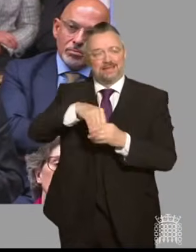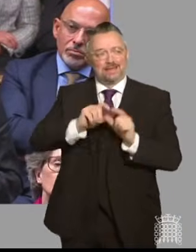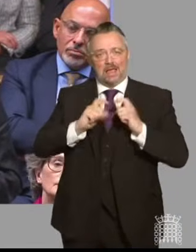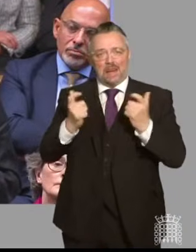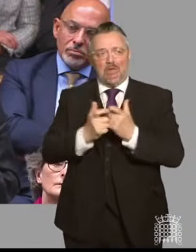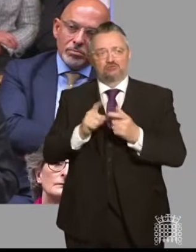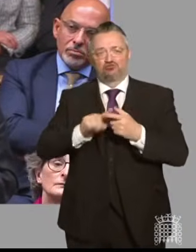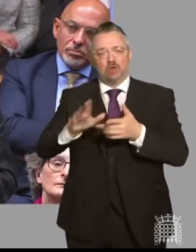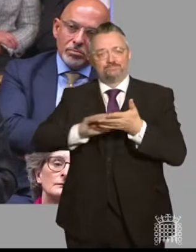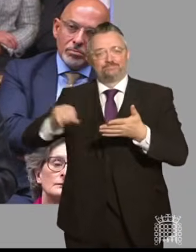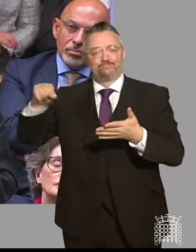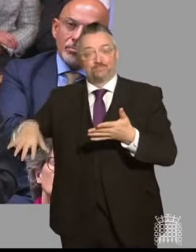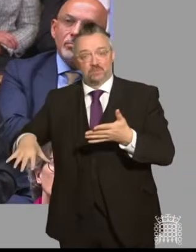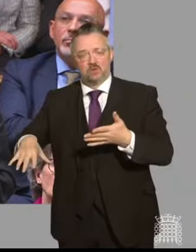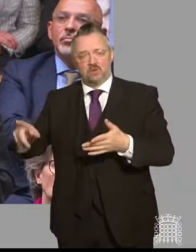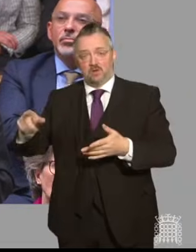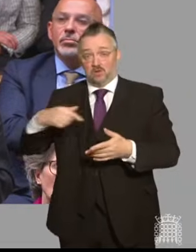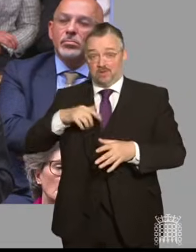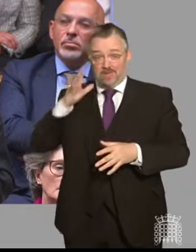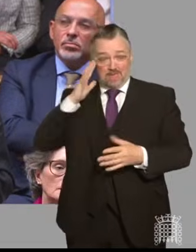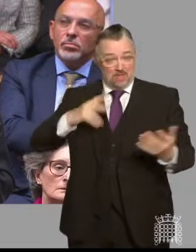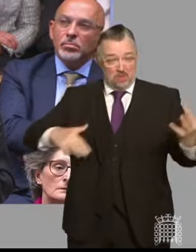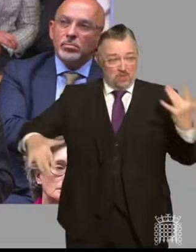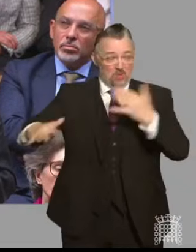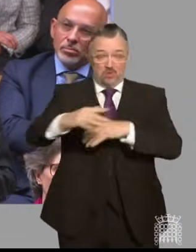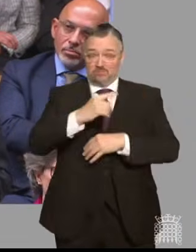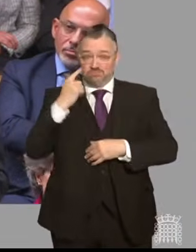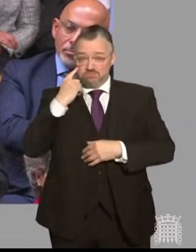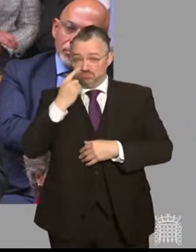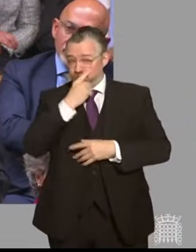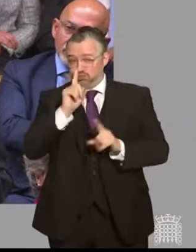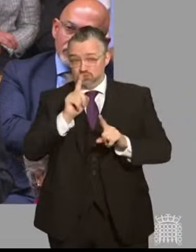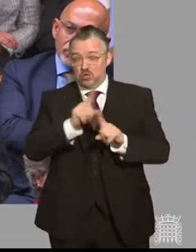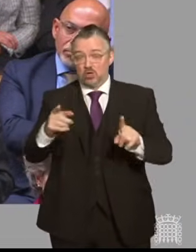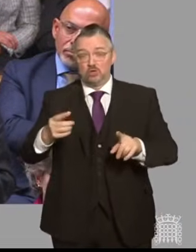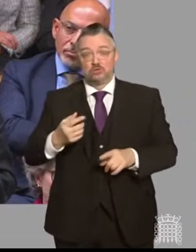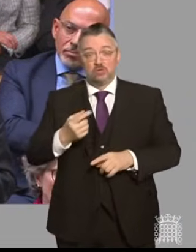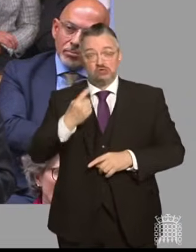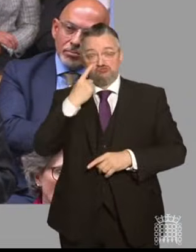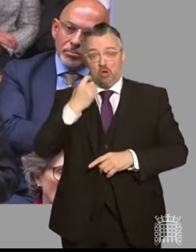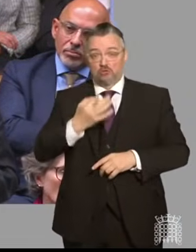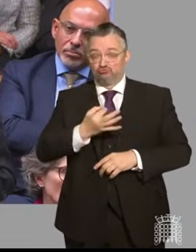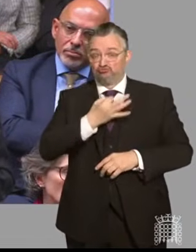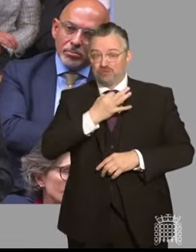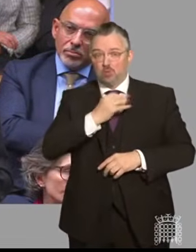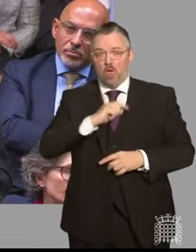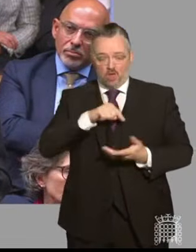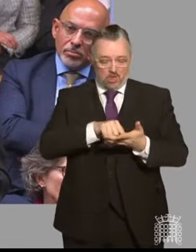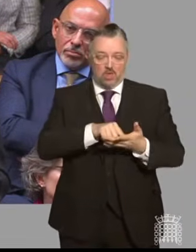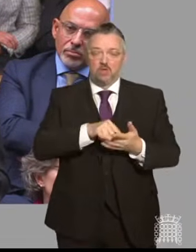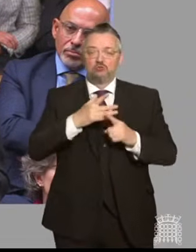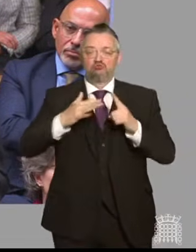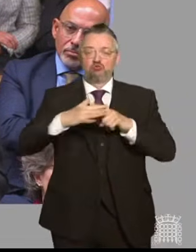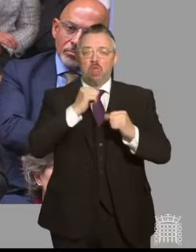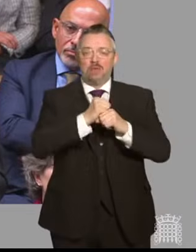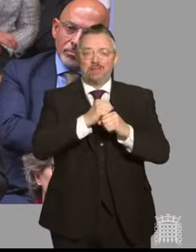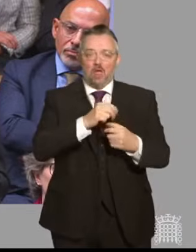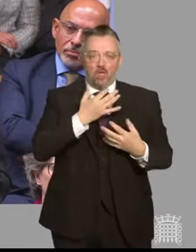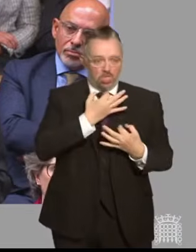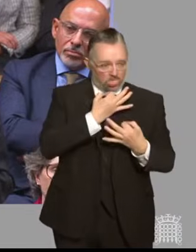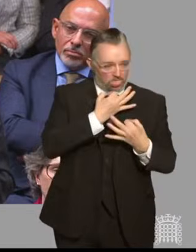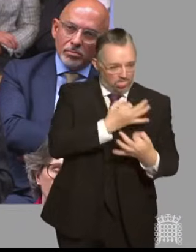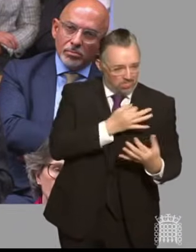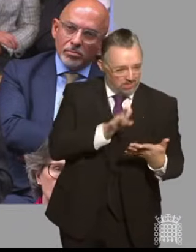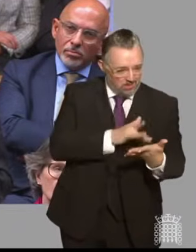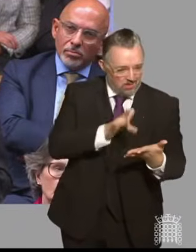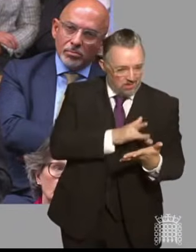about the risks to young people from too much exposure to social media too early. Can I urge the Prime Minister to seek the swiftest possible implementation of the